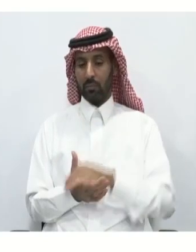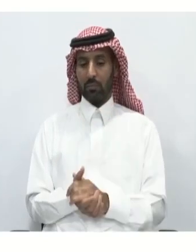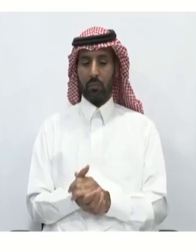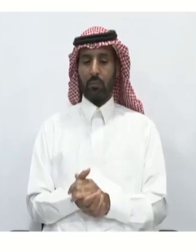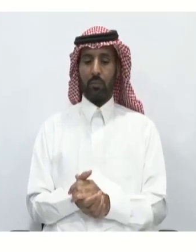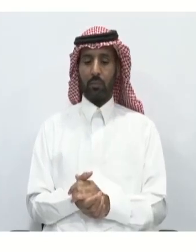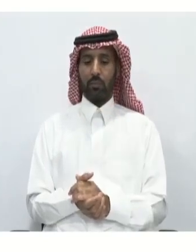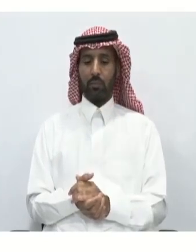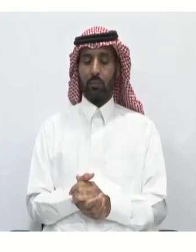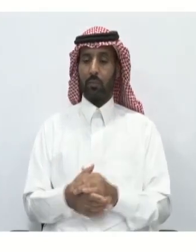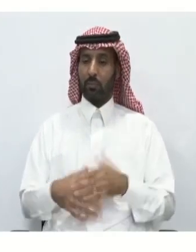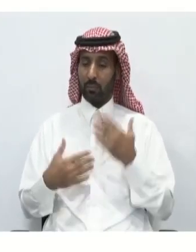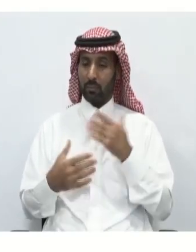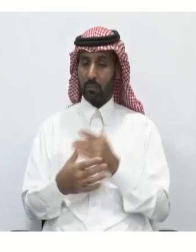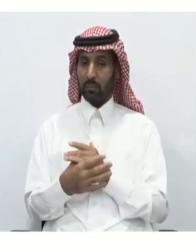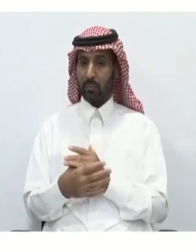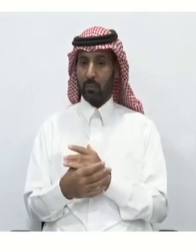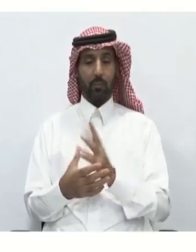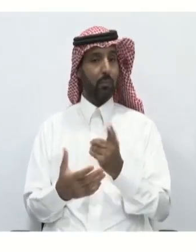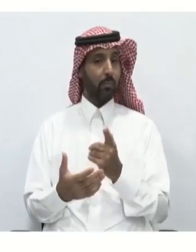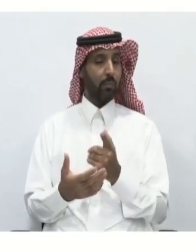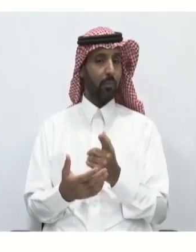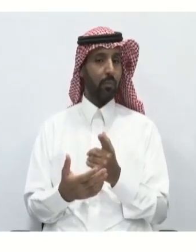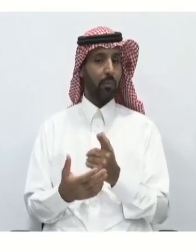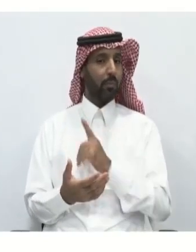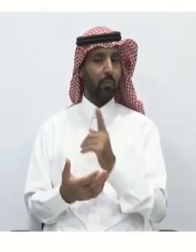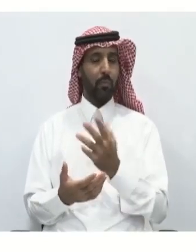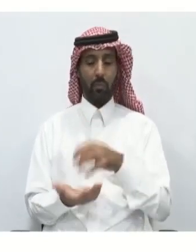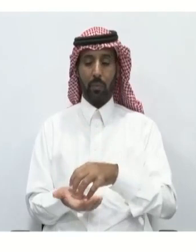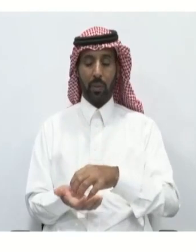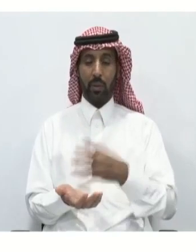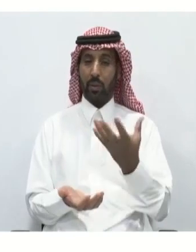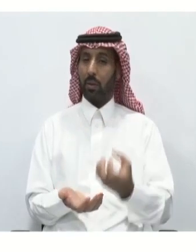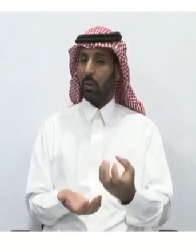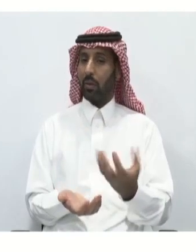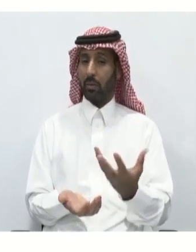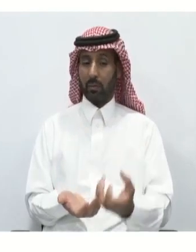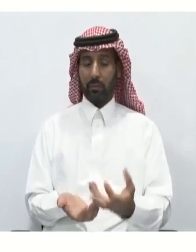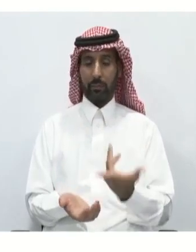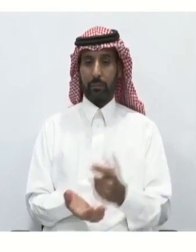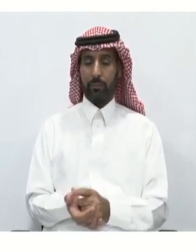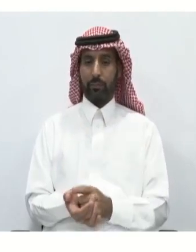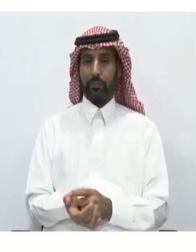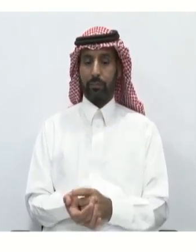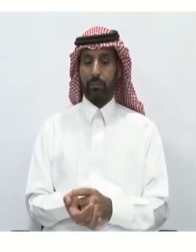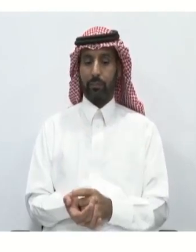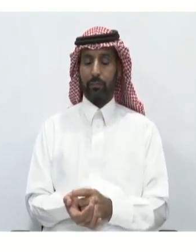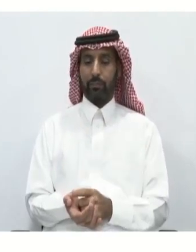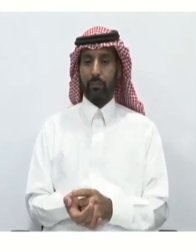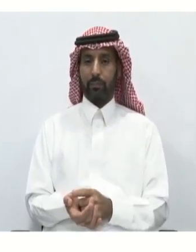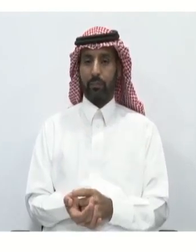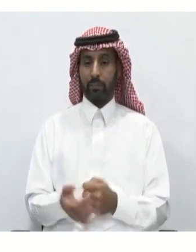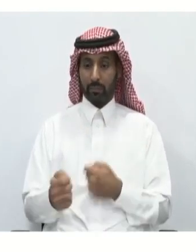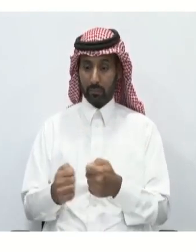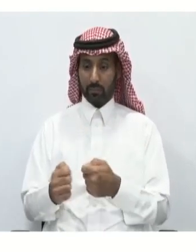next. Take care, Derek. So, what kind of vacation is Derek on? Is it a